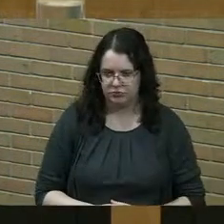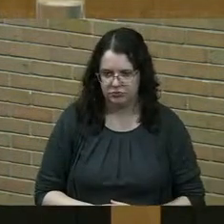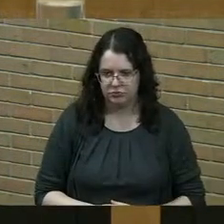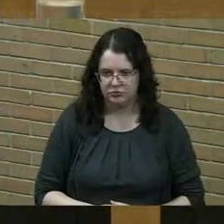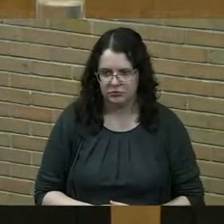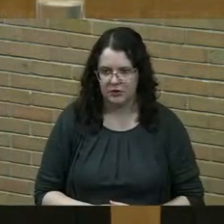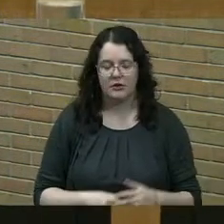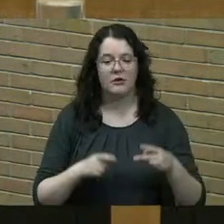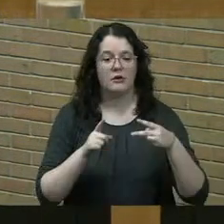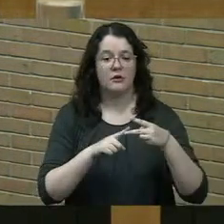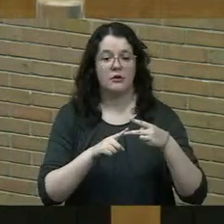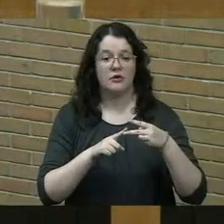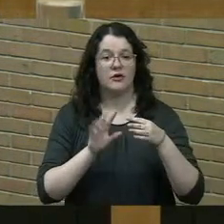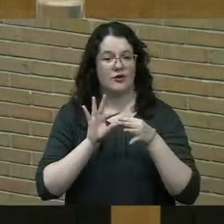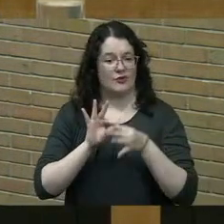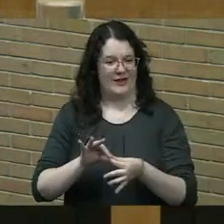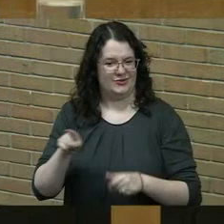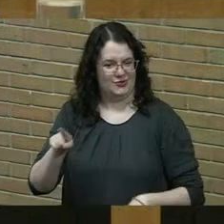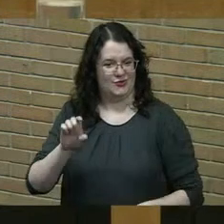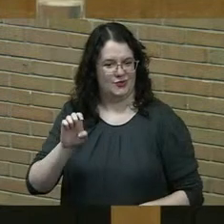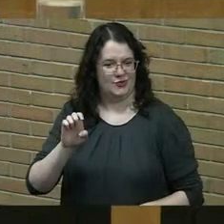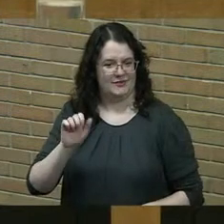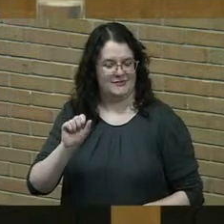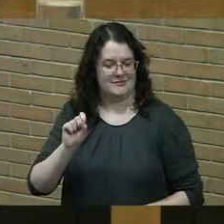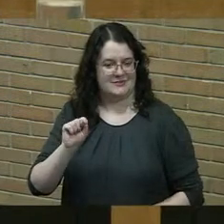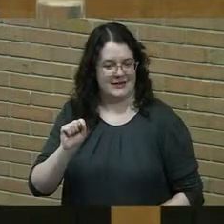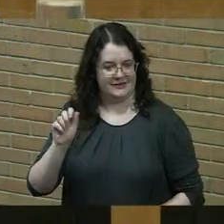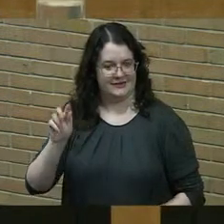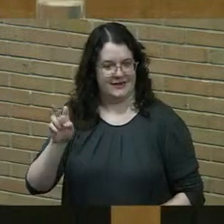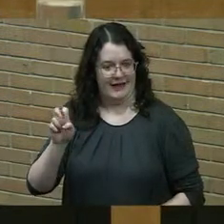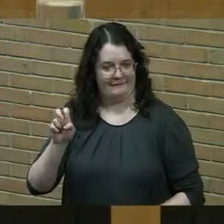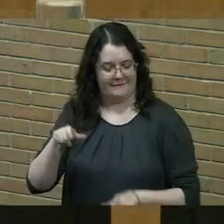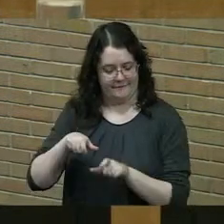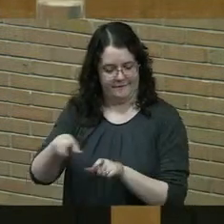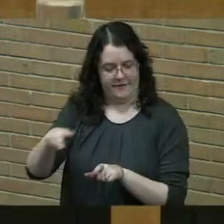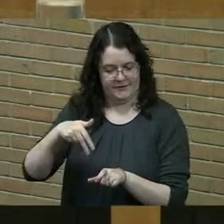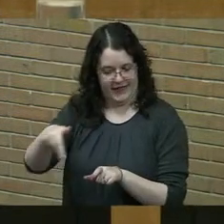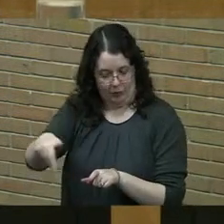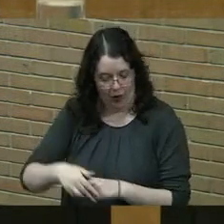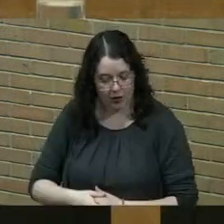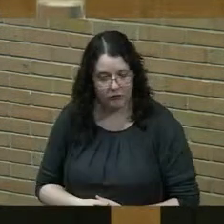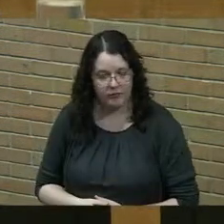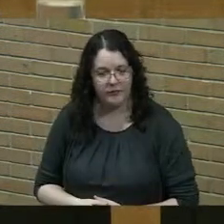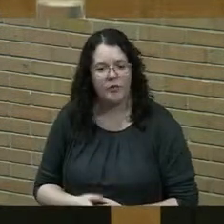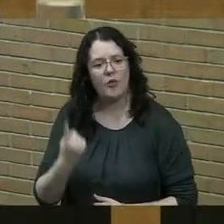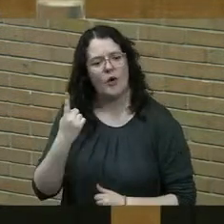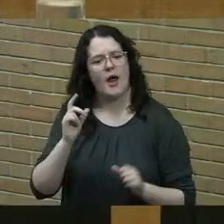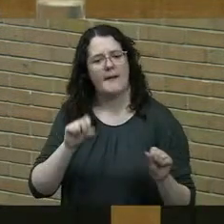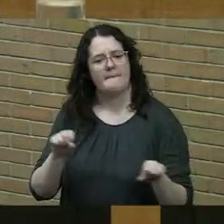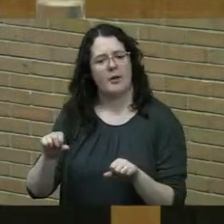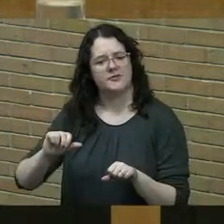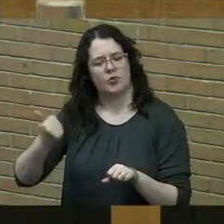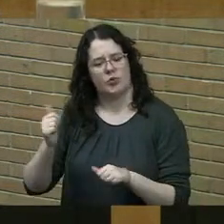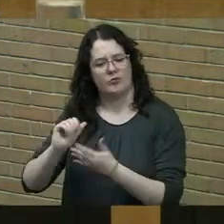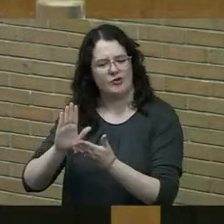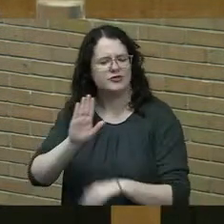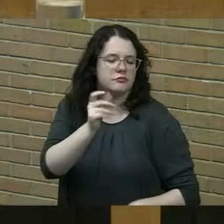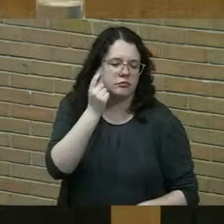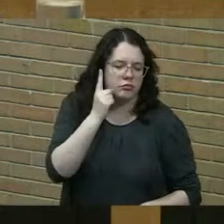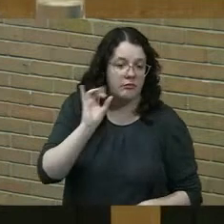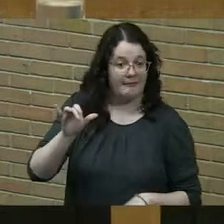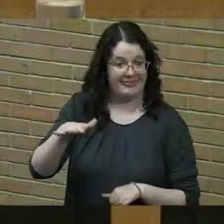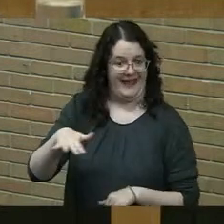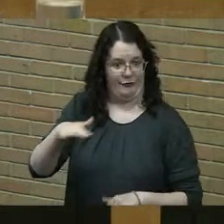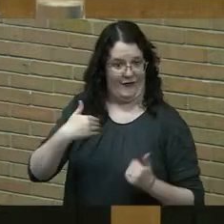relating to the East Avenue sidewalk. One possible alternative, the construction of sidewalks in that area is